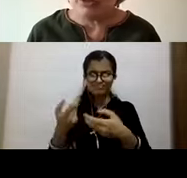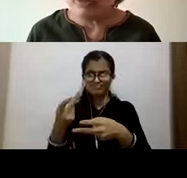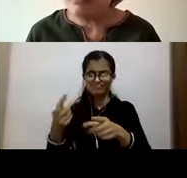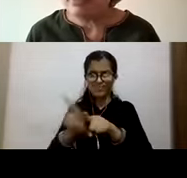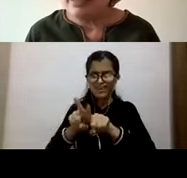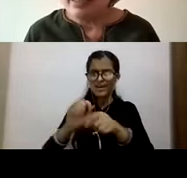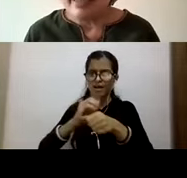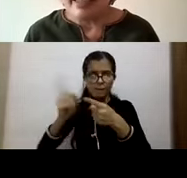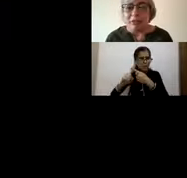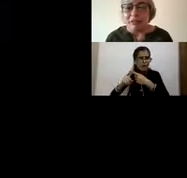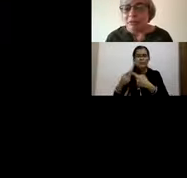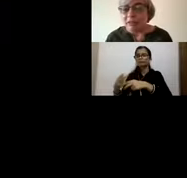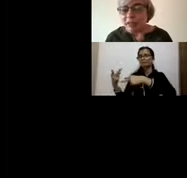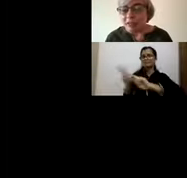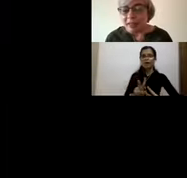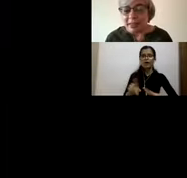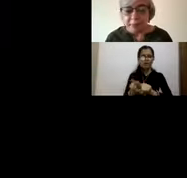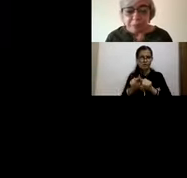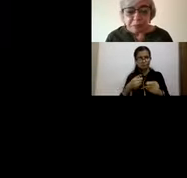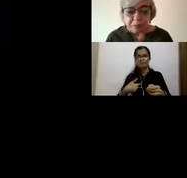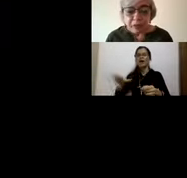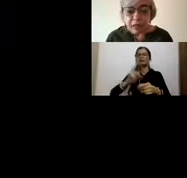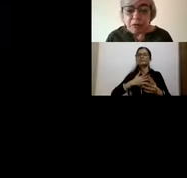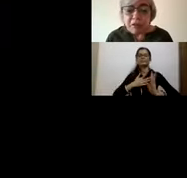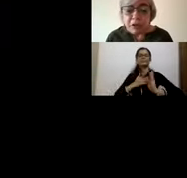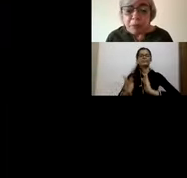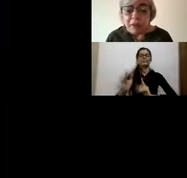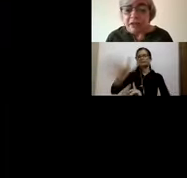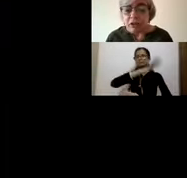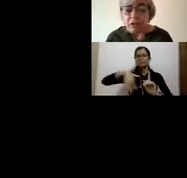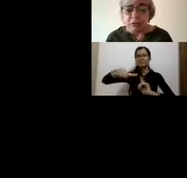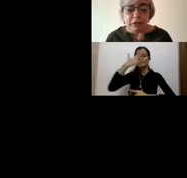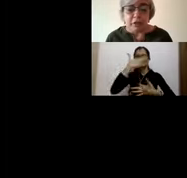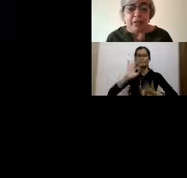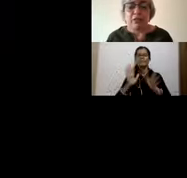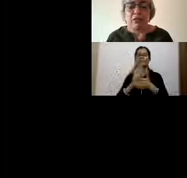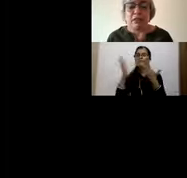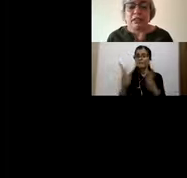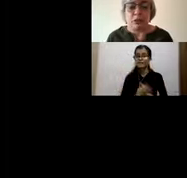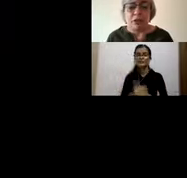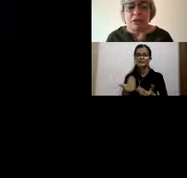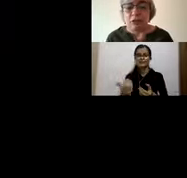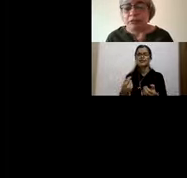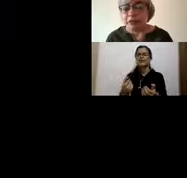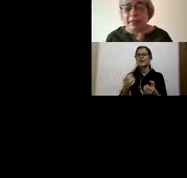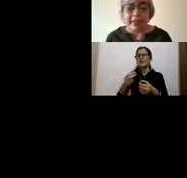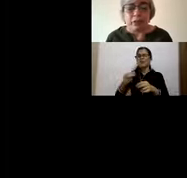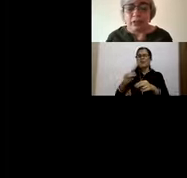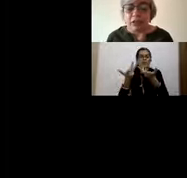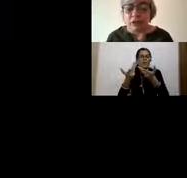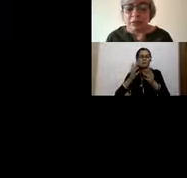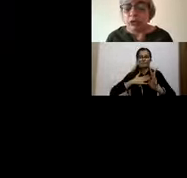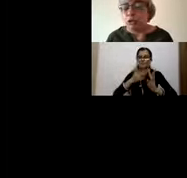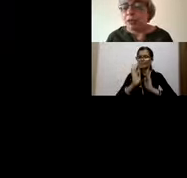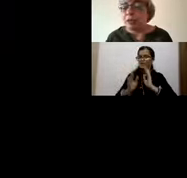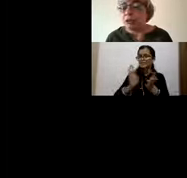back to square one. But I think we'll recover again. When we opened, we got the forest minister and the local sort of MLA and all